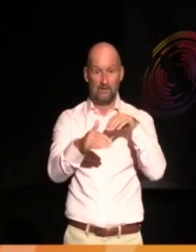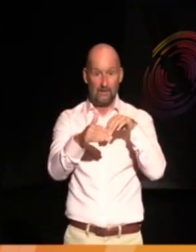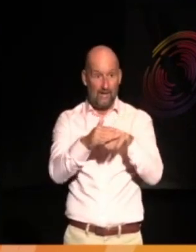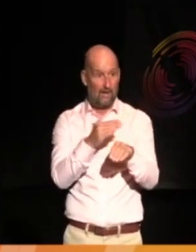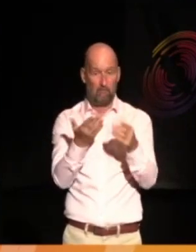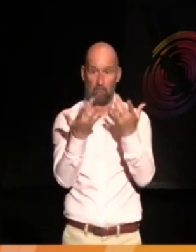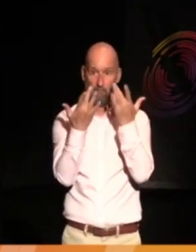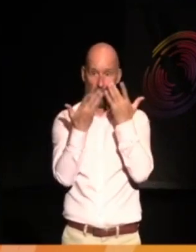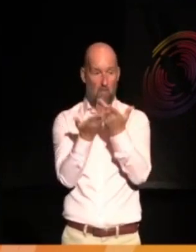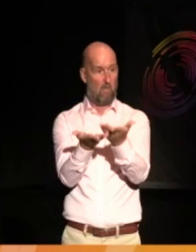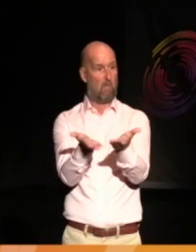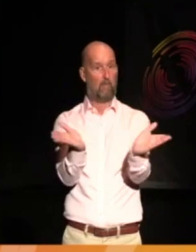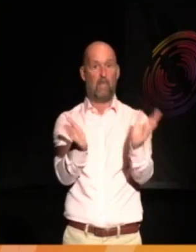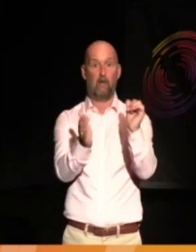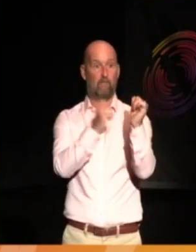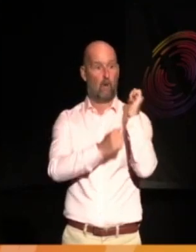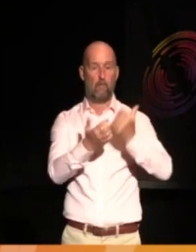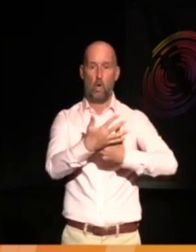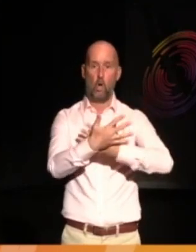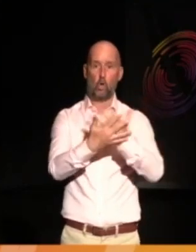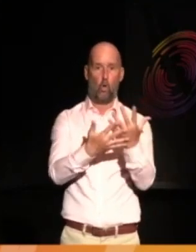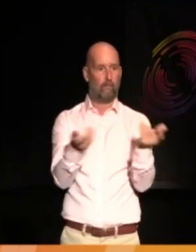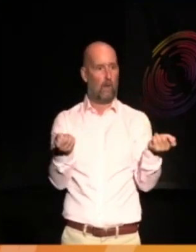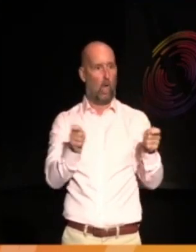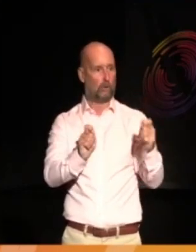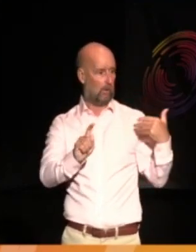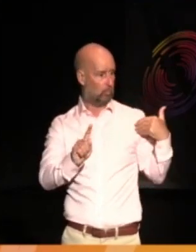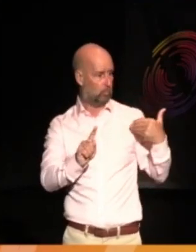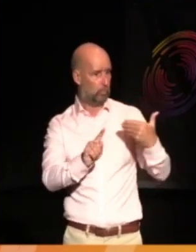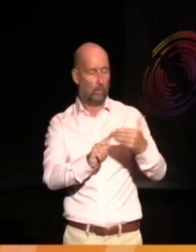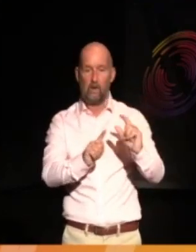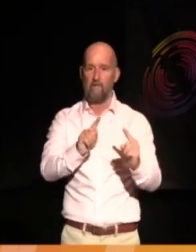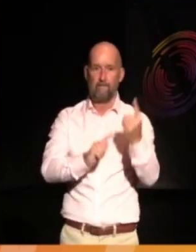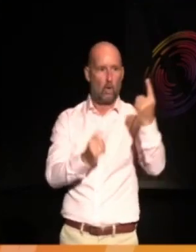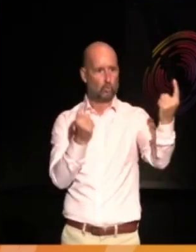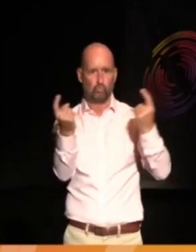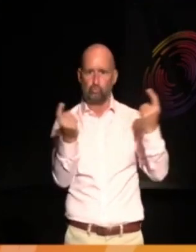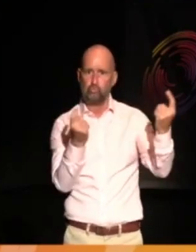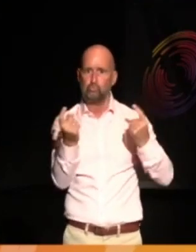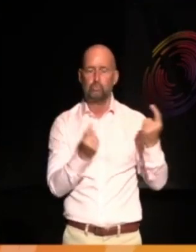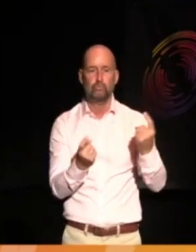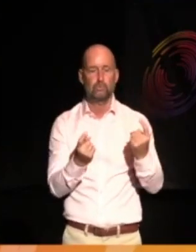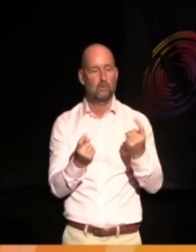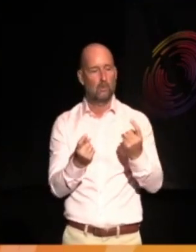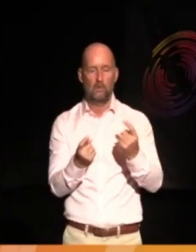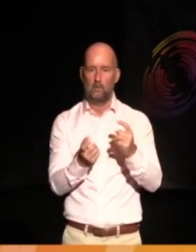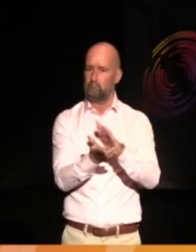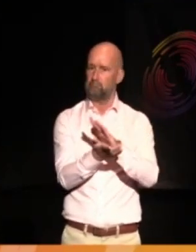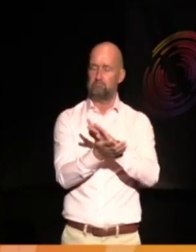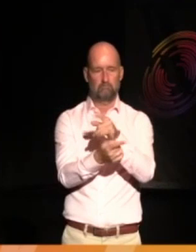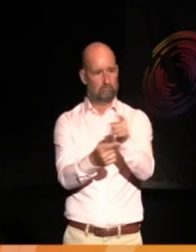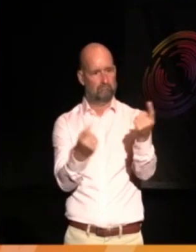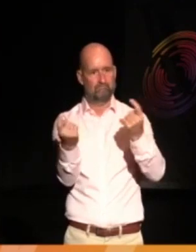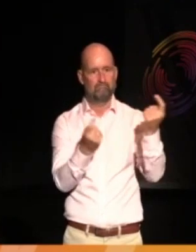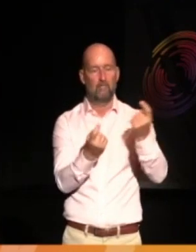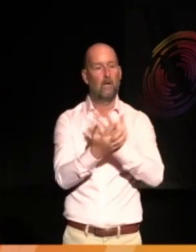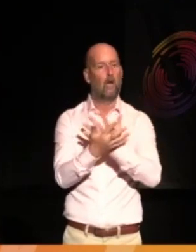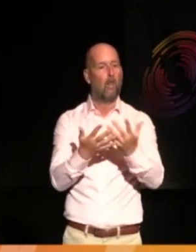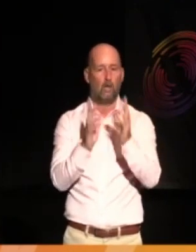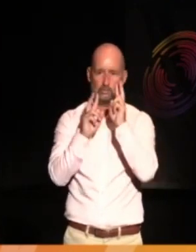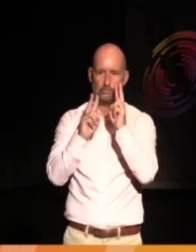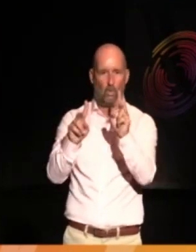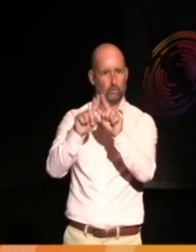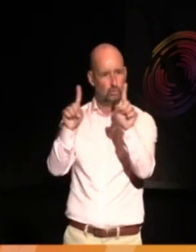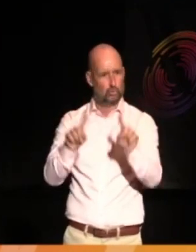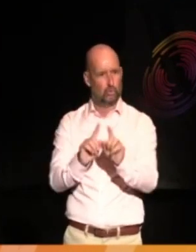in public since COVID hit, and so we're really grateful for people like turning up and being here in the flesh. But there are many other people being streamed in